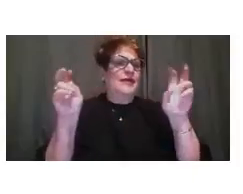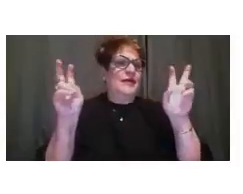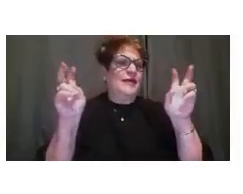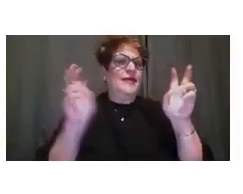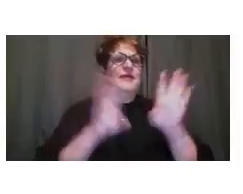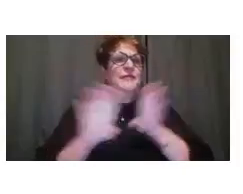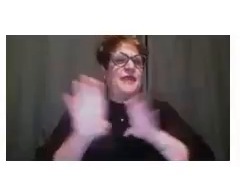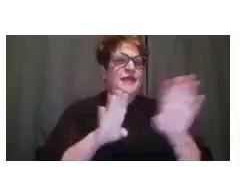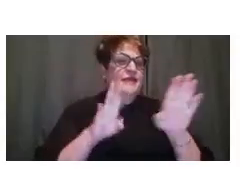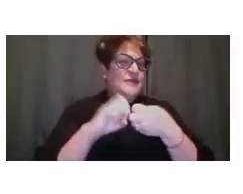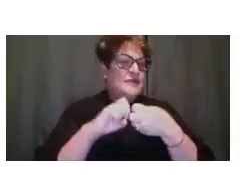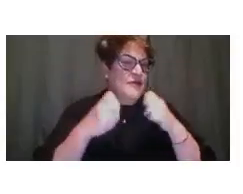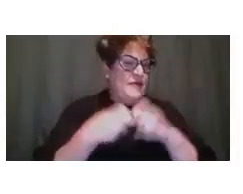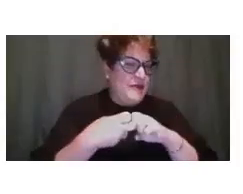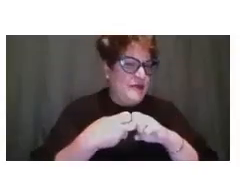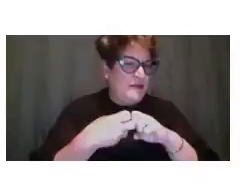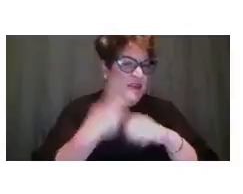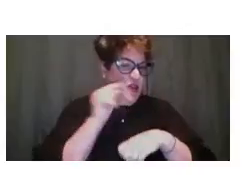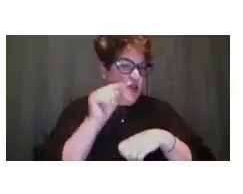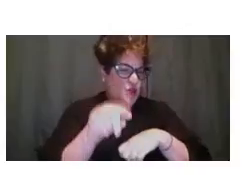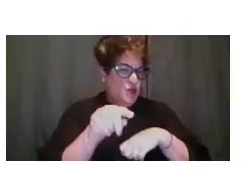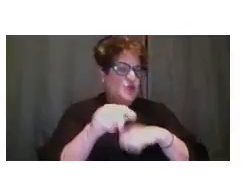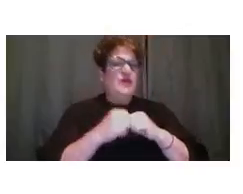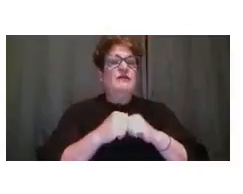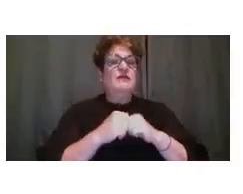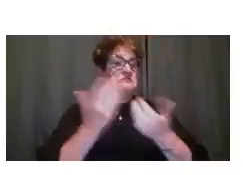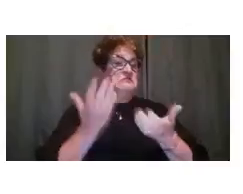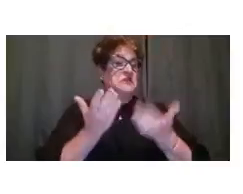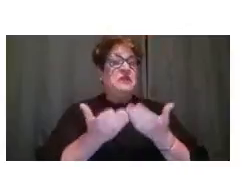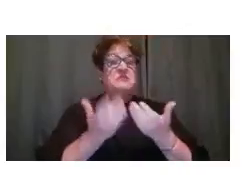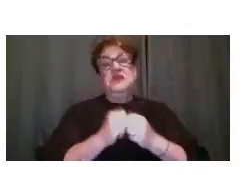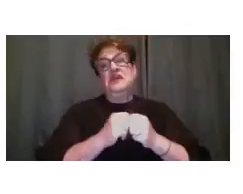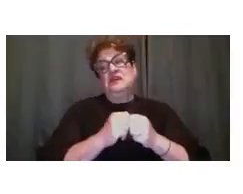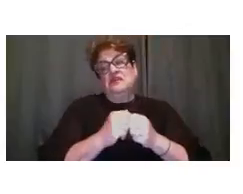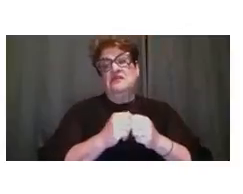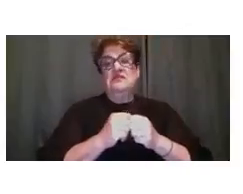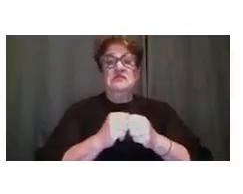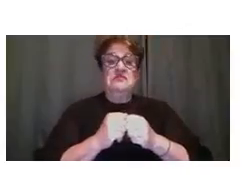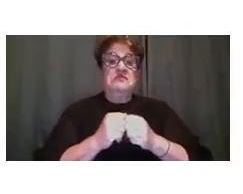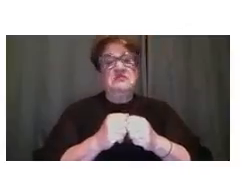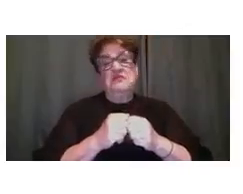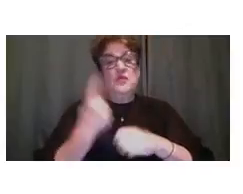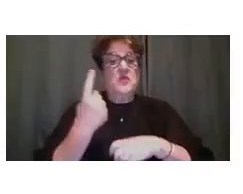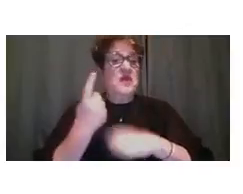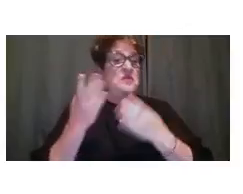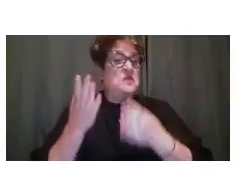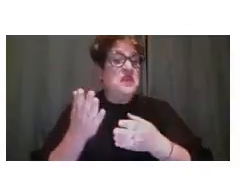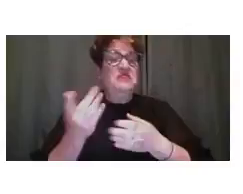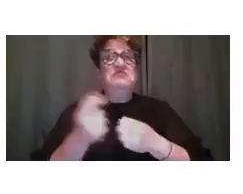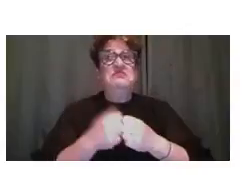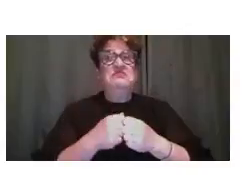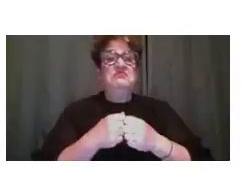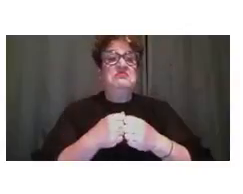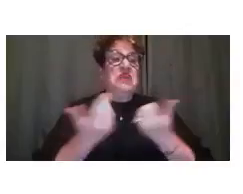behavior problem to you, maybe it's the only way they're